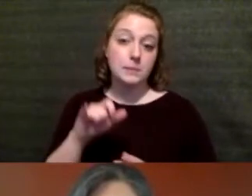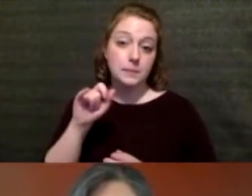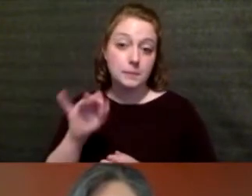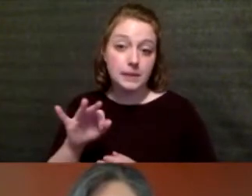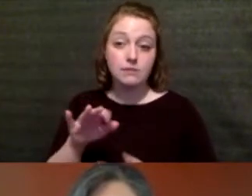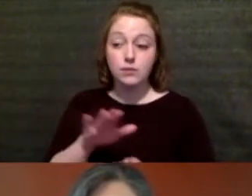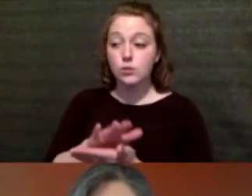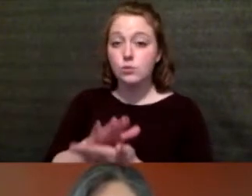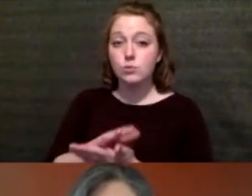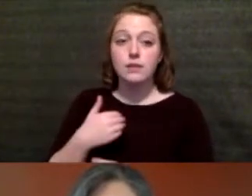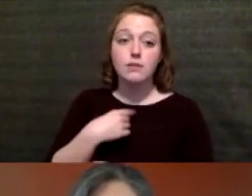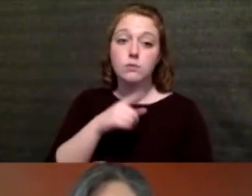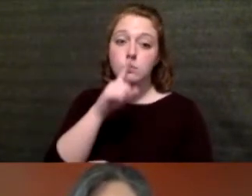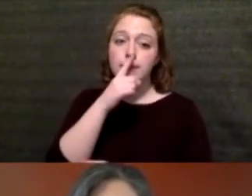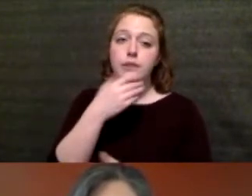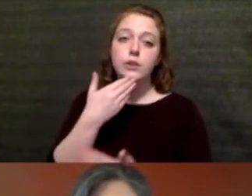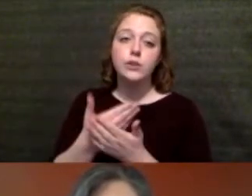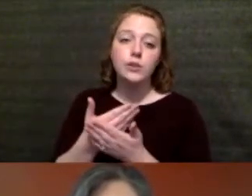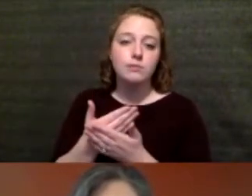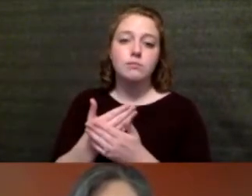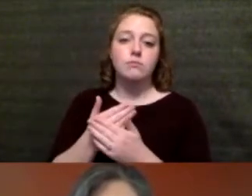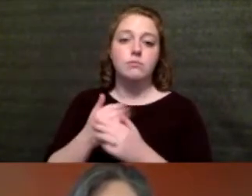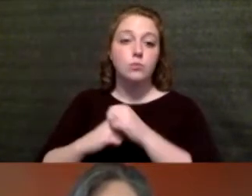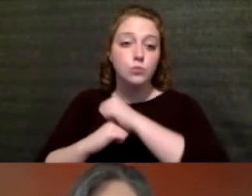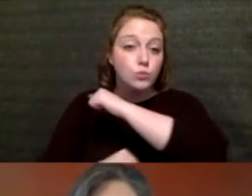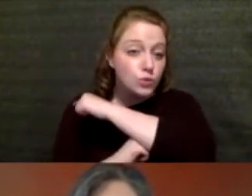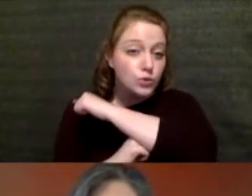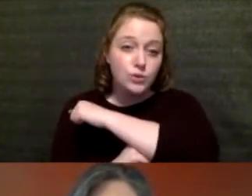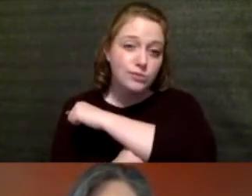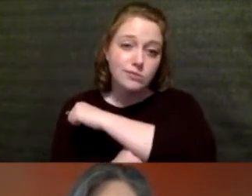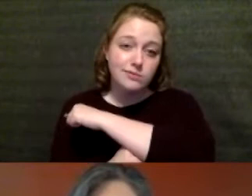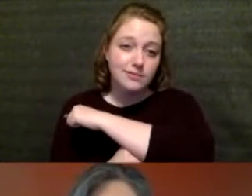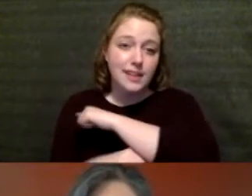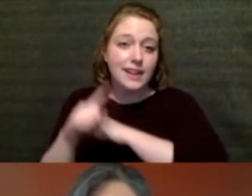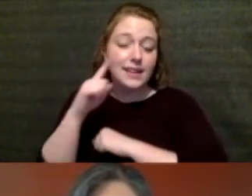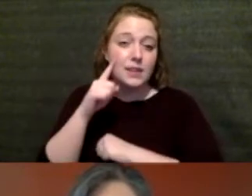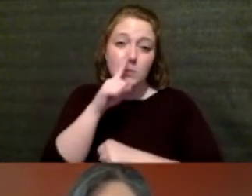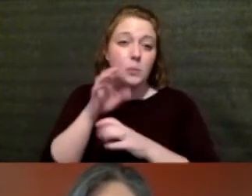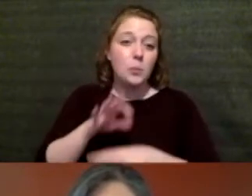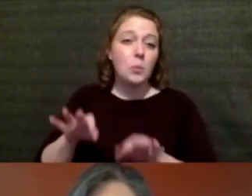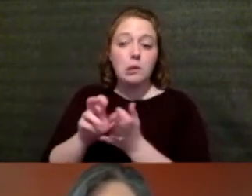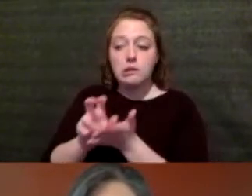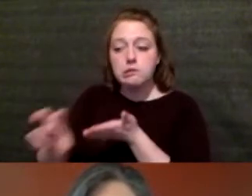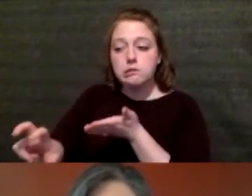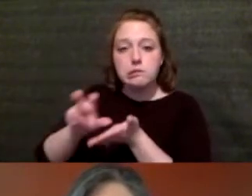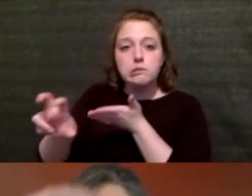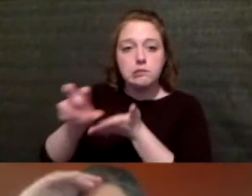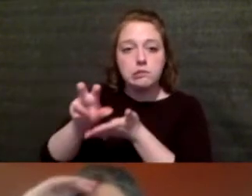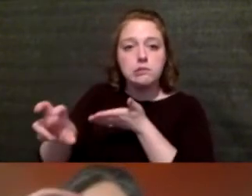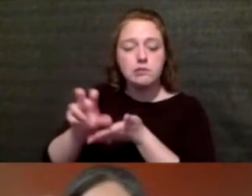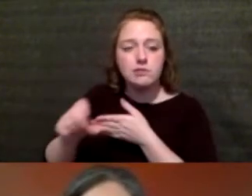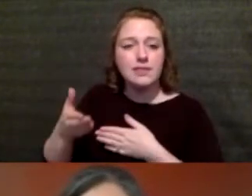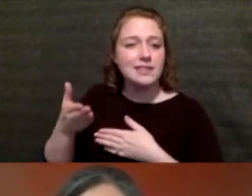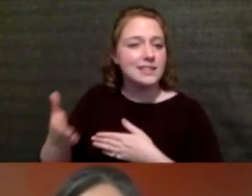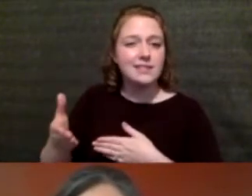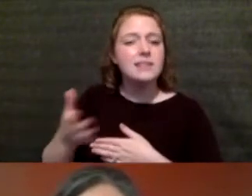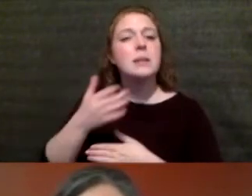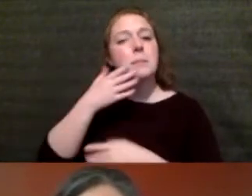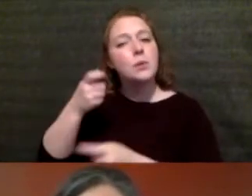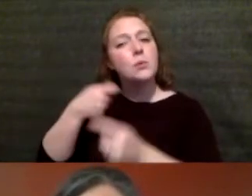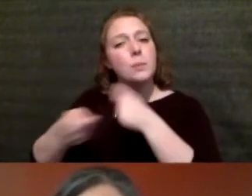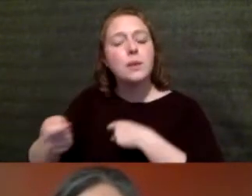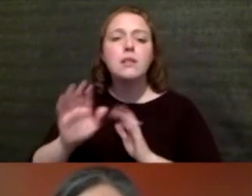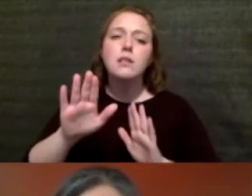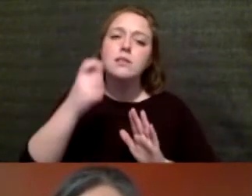bones, I would, uh, I would think it wouldn't be a great investment in those that really need to be replaced. And it's hard.